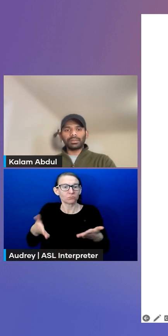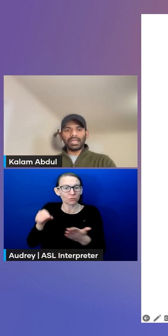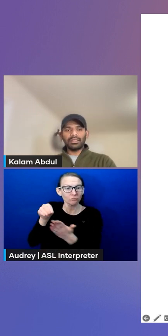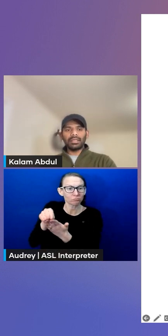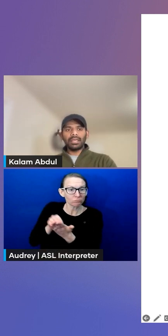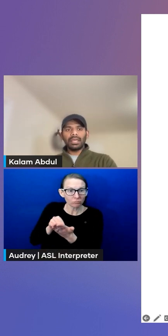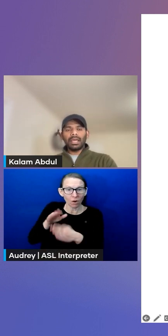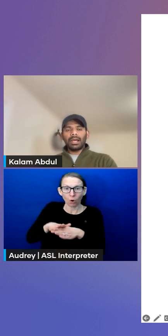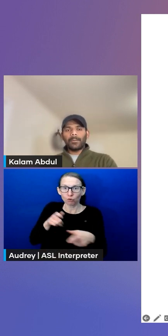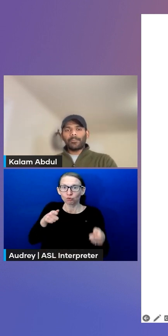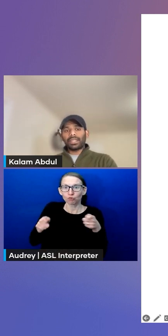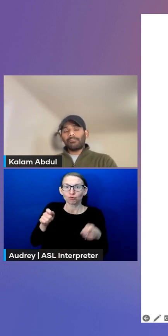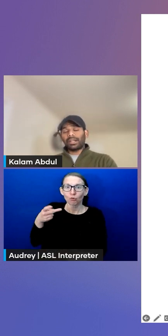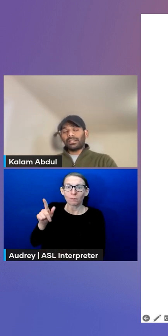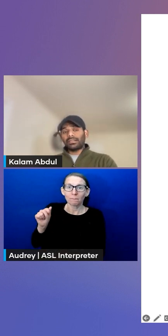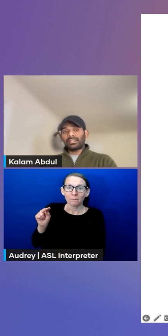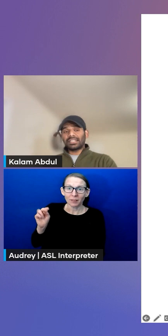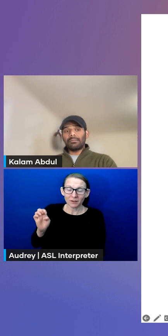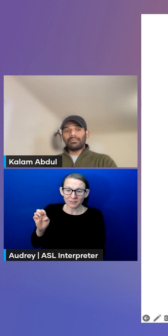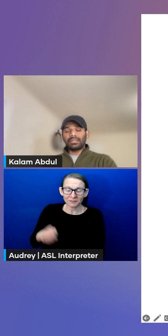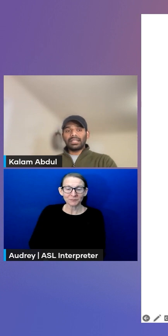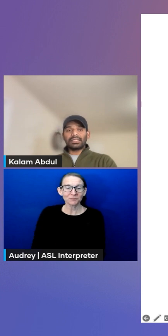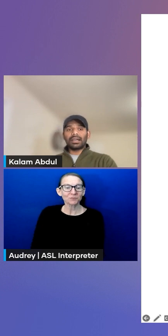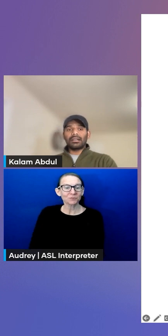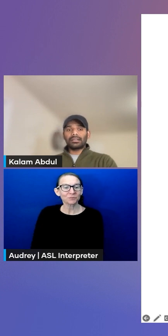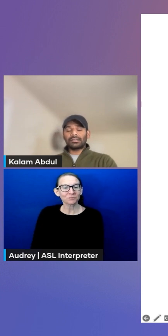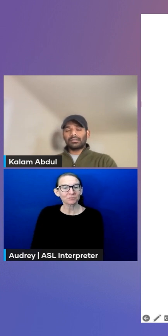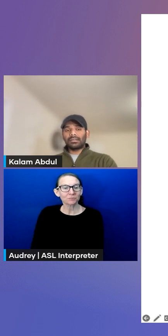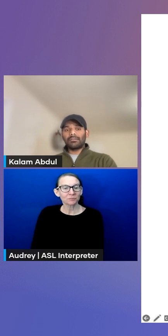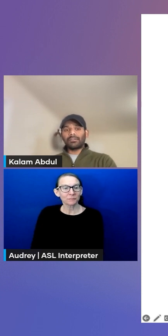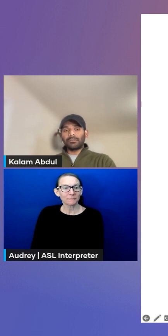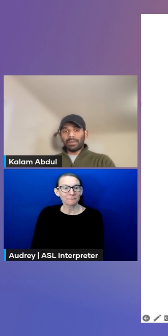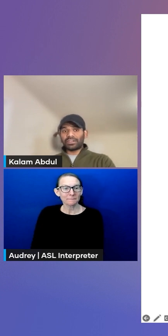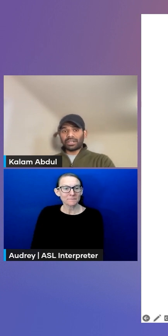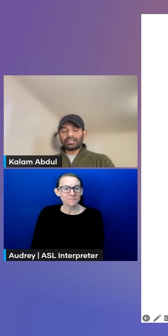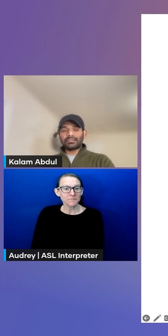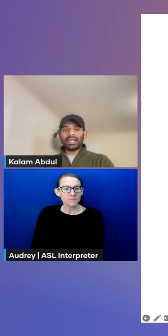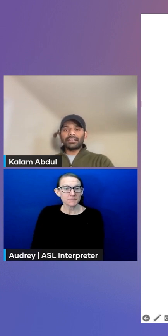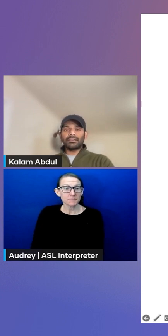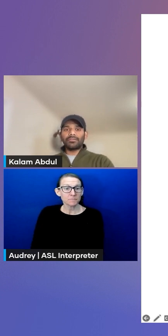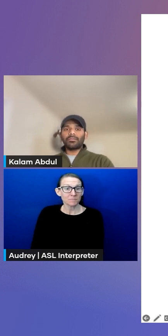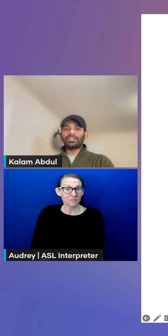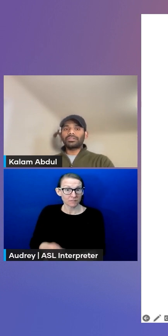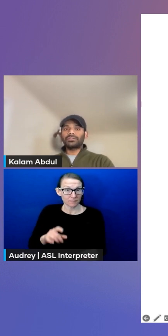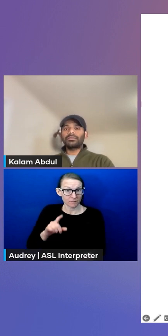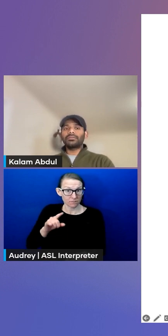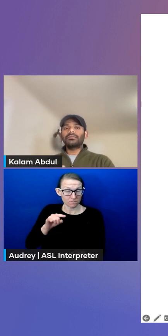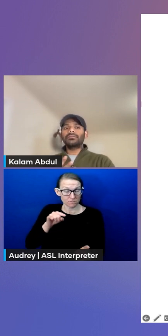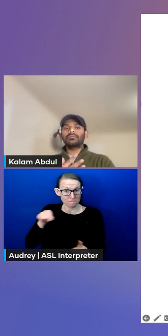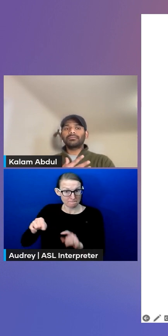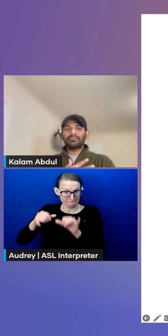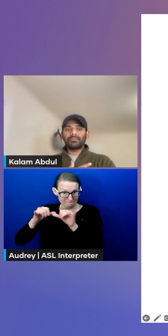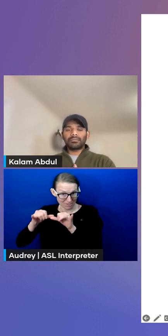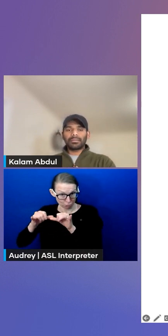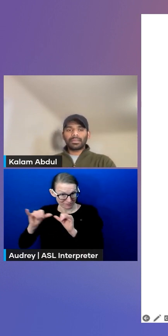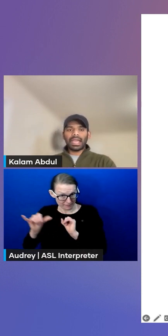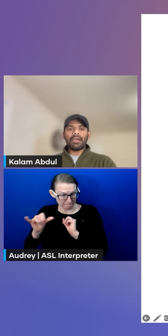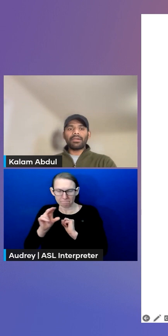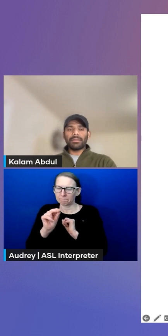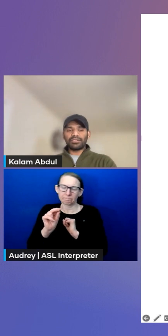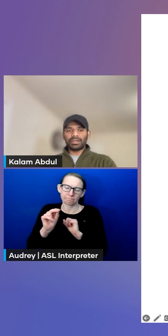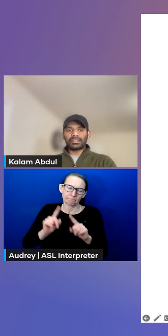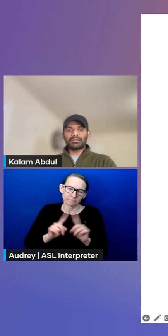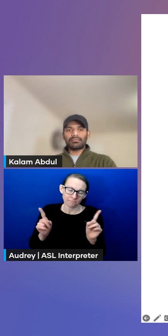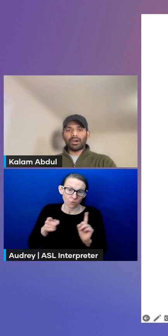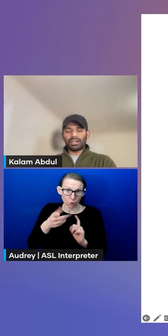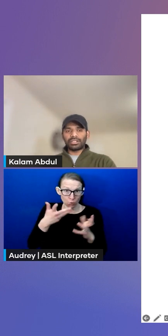control plane. uh, but the same thing is not for metrics, right? If you want to have